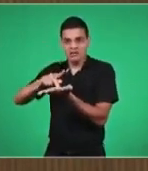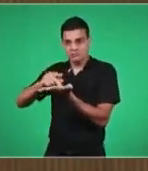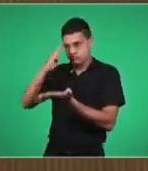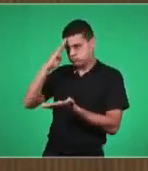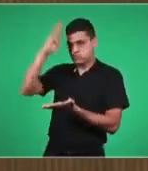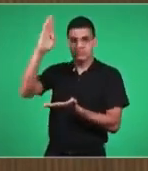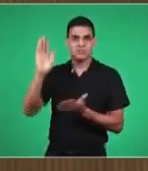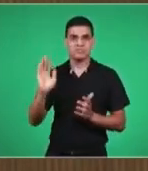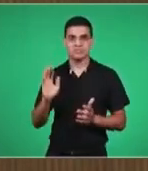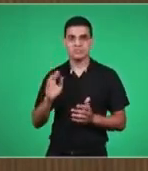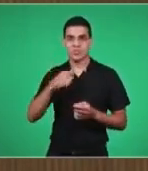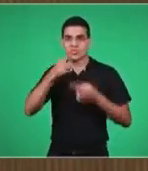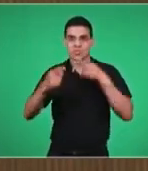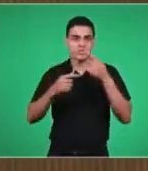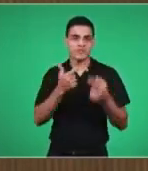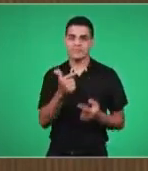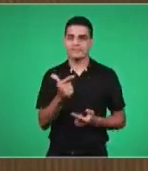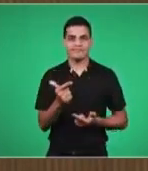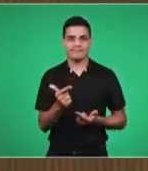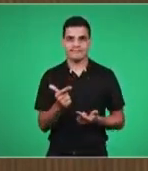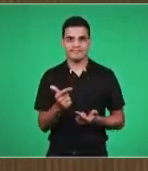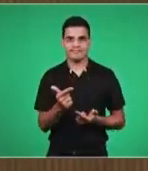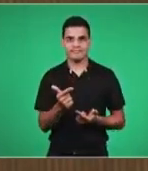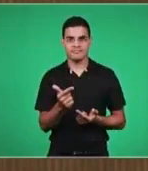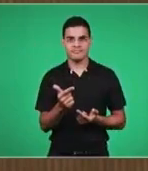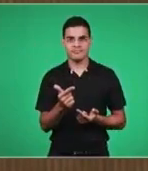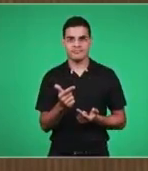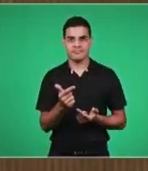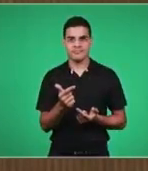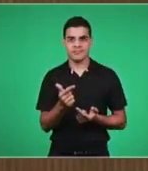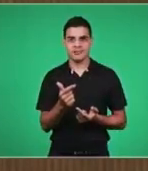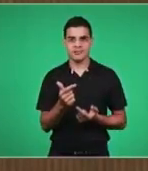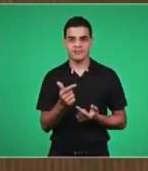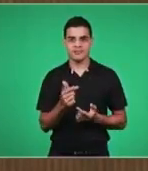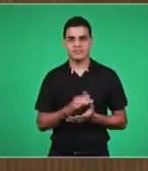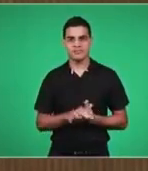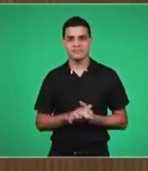Therefore, science cannot question faith.